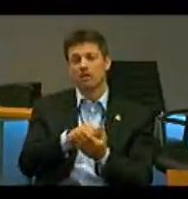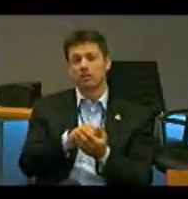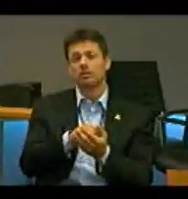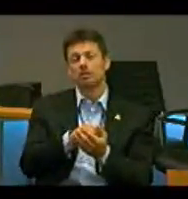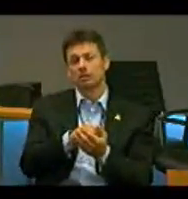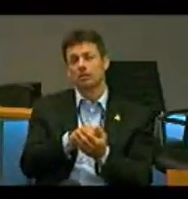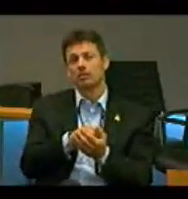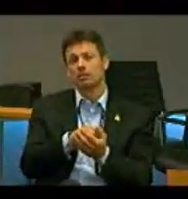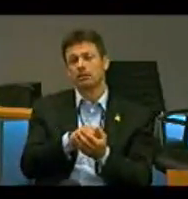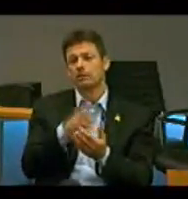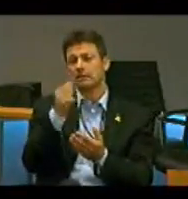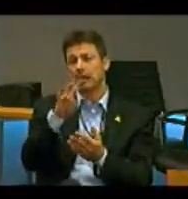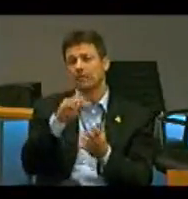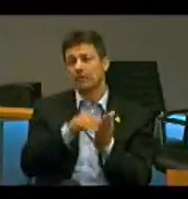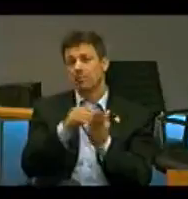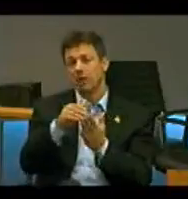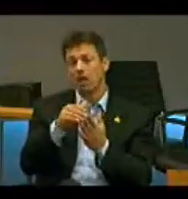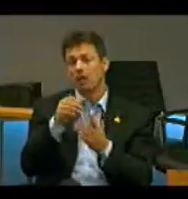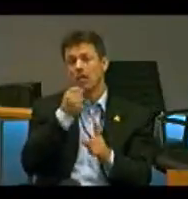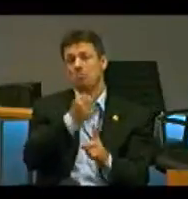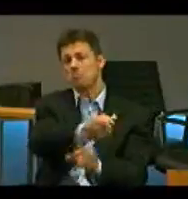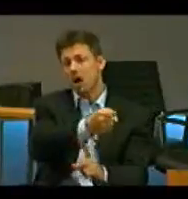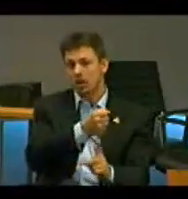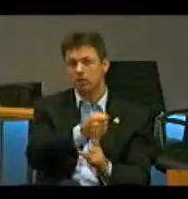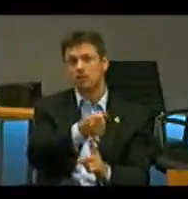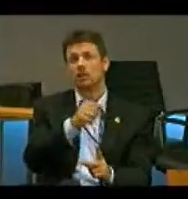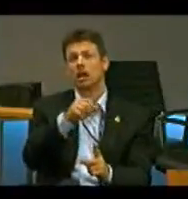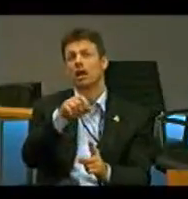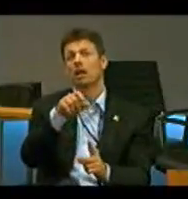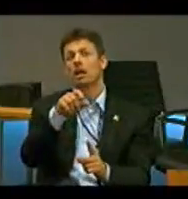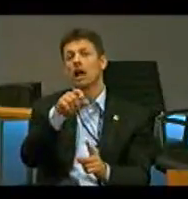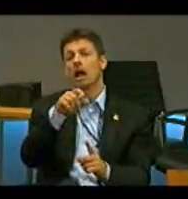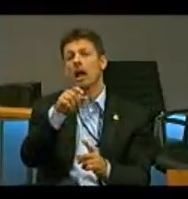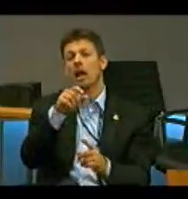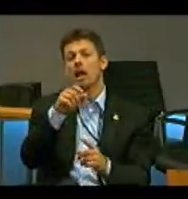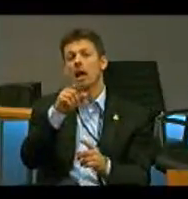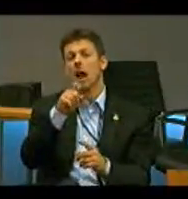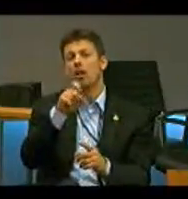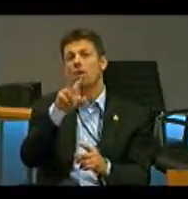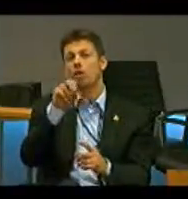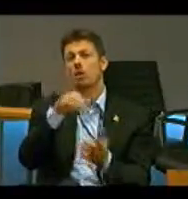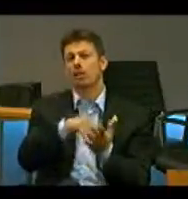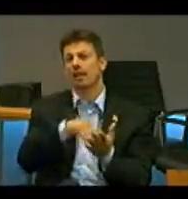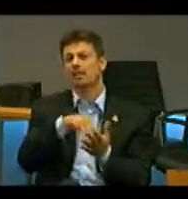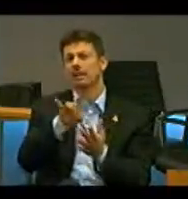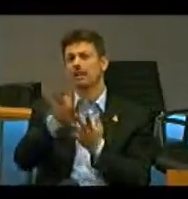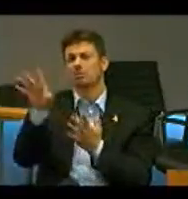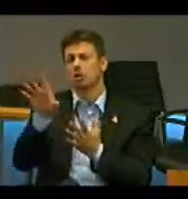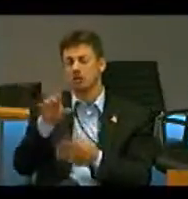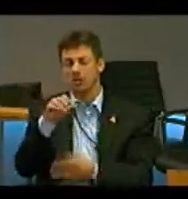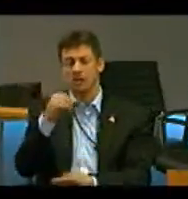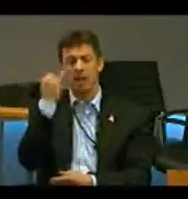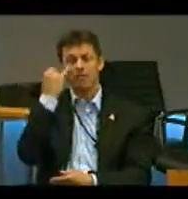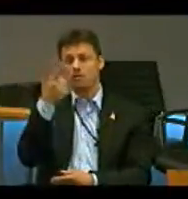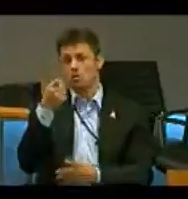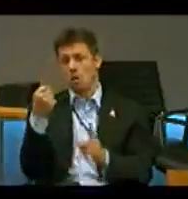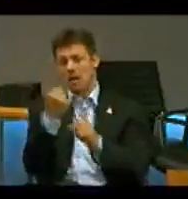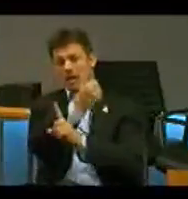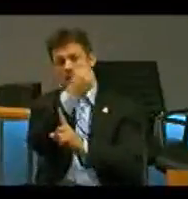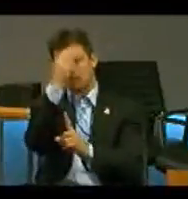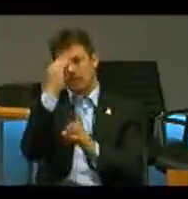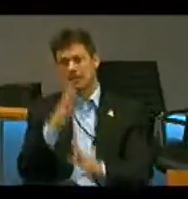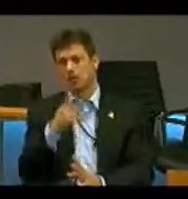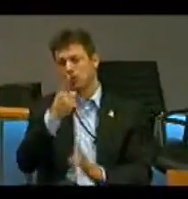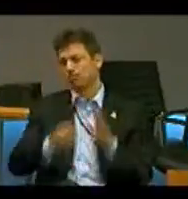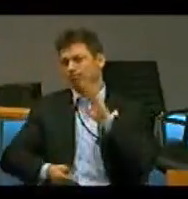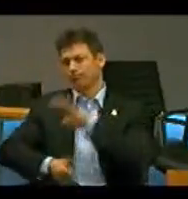out. You had 130,000 expulsions. Now, I grew up in the Mesozoic era, and if you hit a teacher, you're gone.